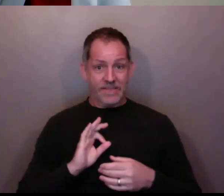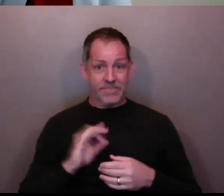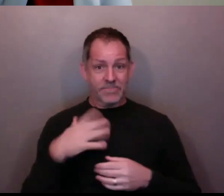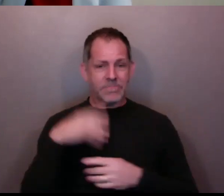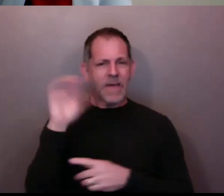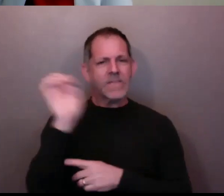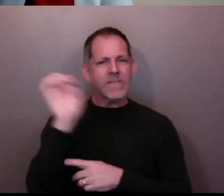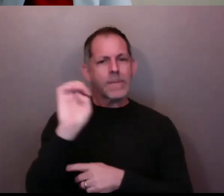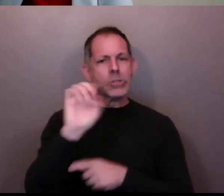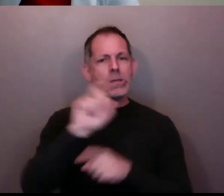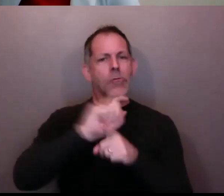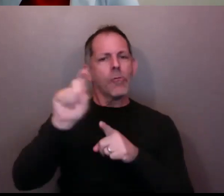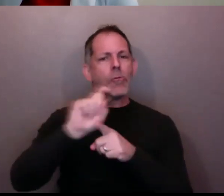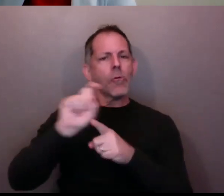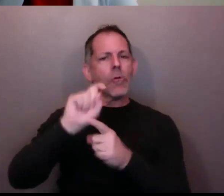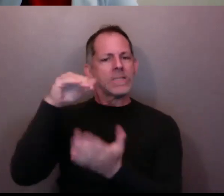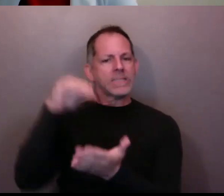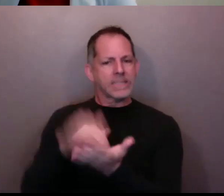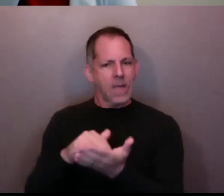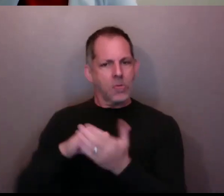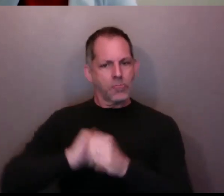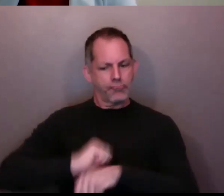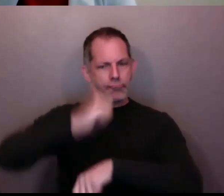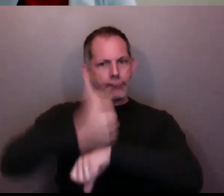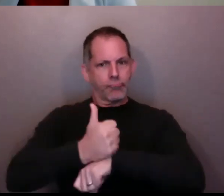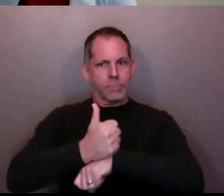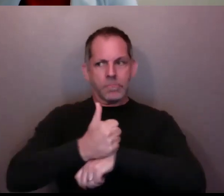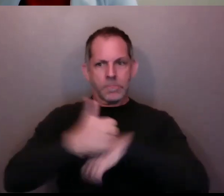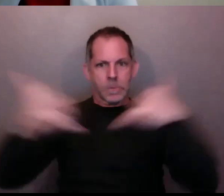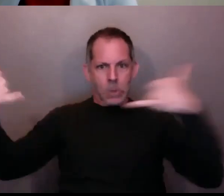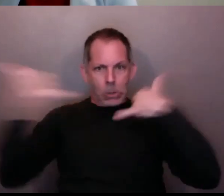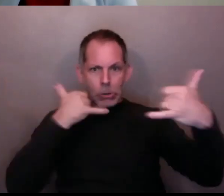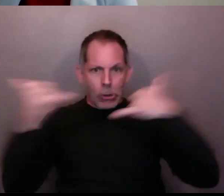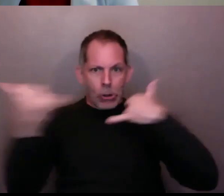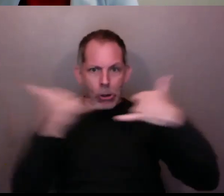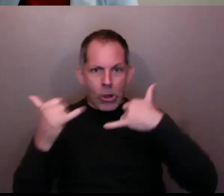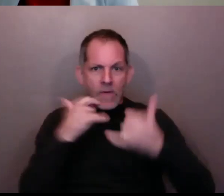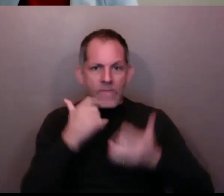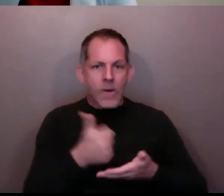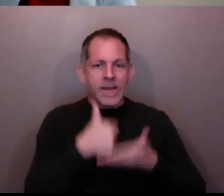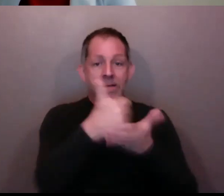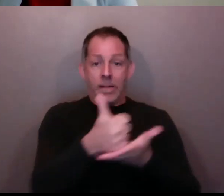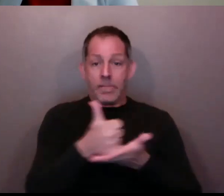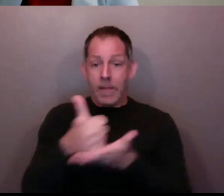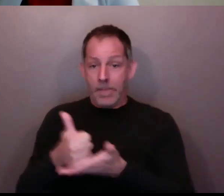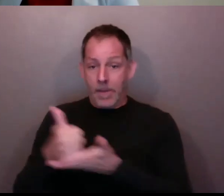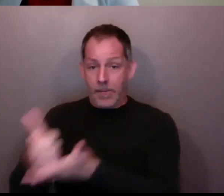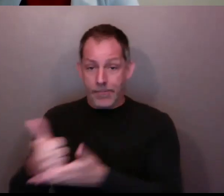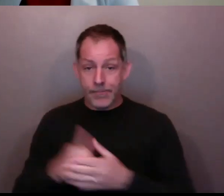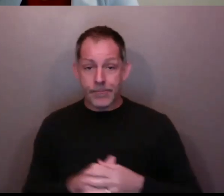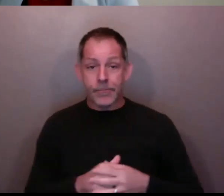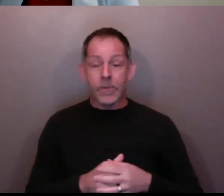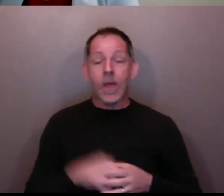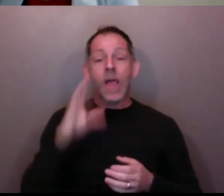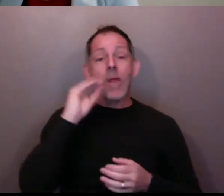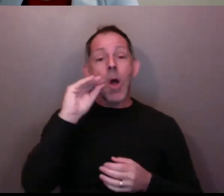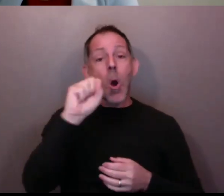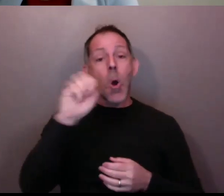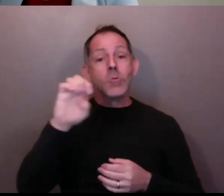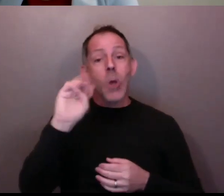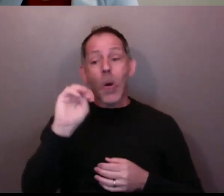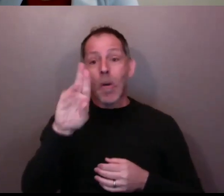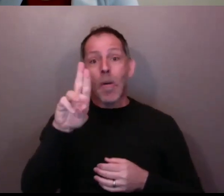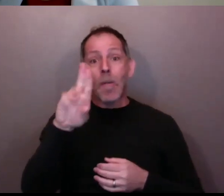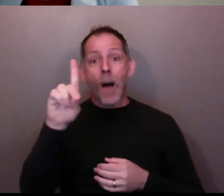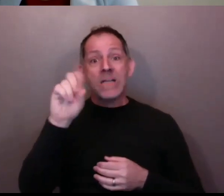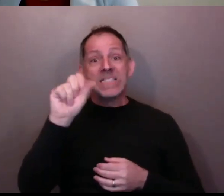Then when the slide happened near Oso, our volunteers again helped in the emergency call center. They worked in